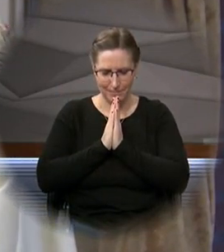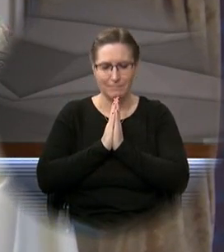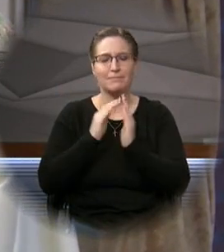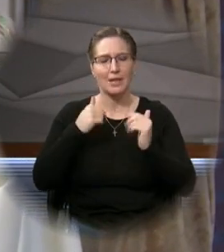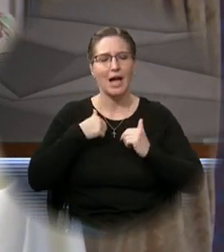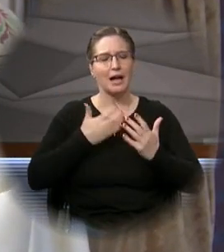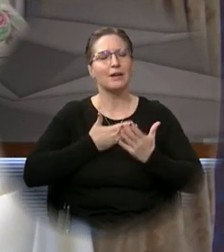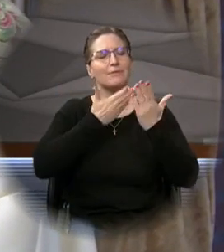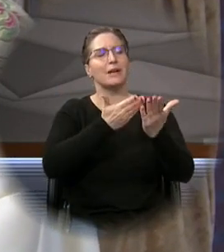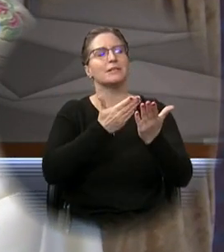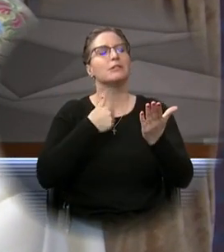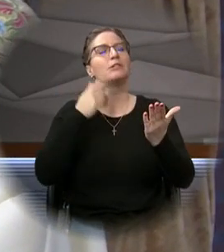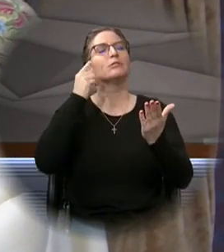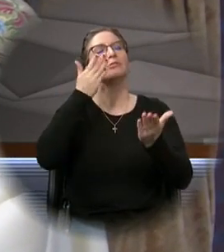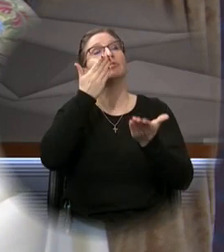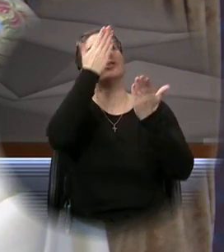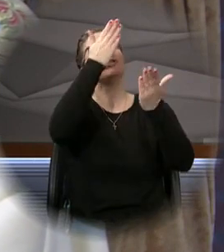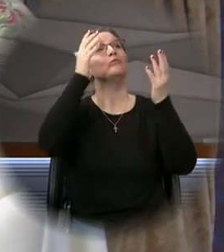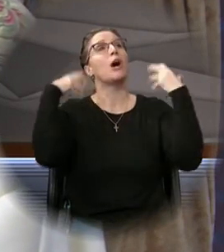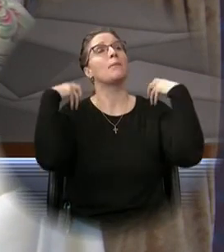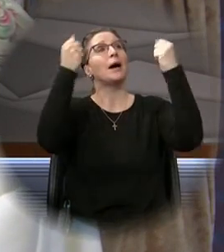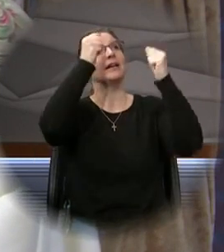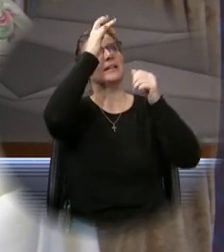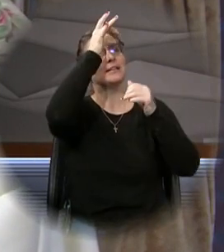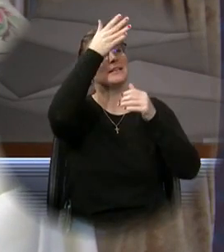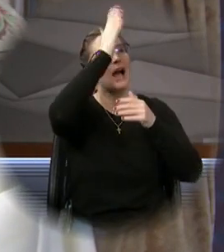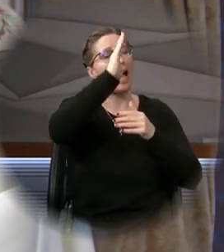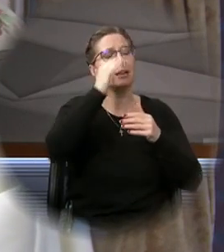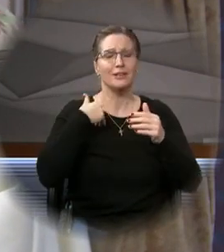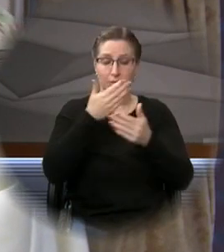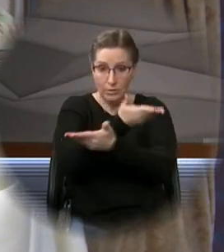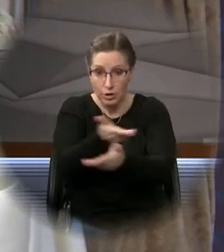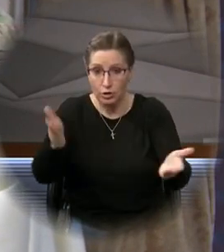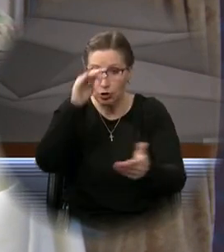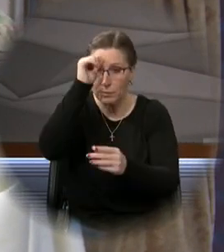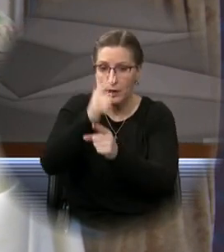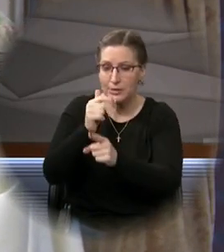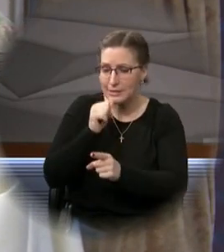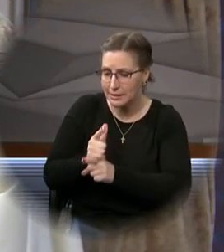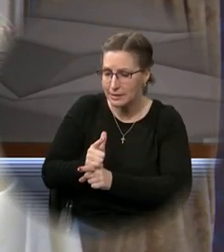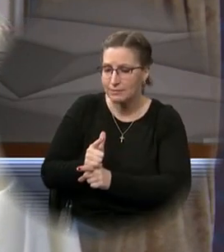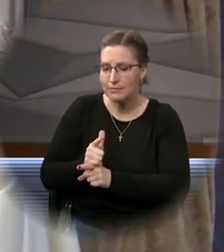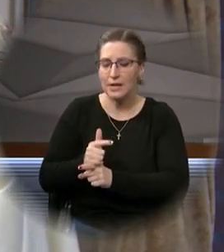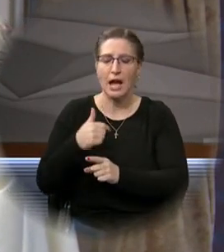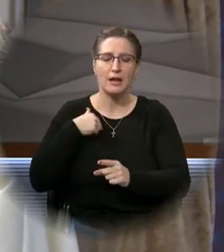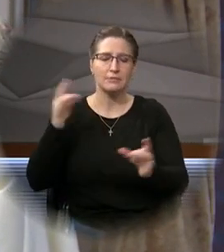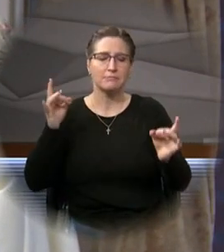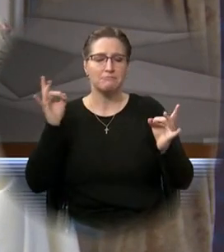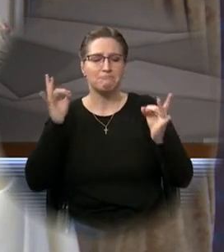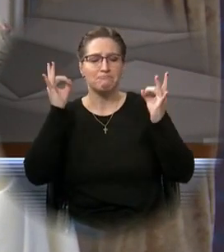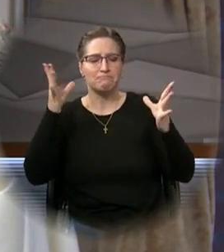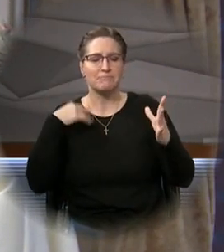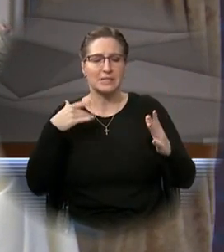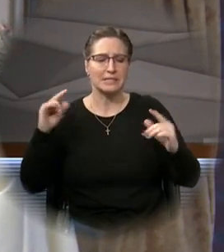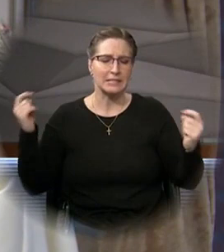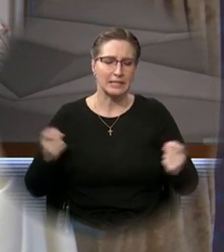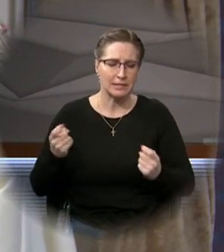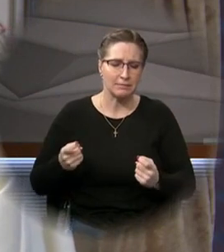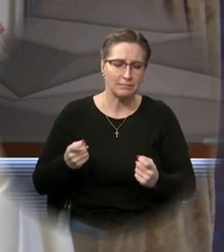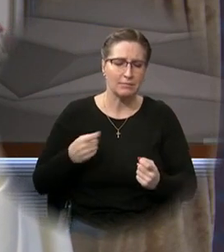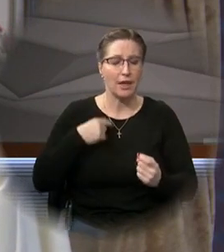I confess to Almighty God and to you, my brothers and sisters, that I have greatly